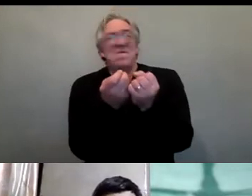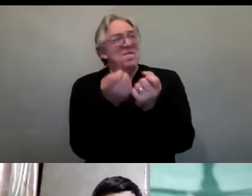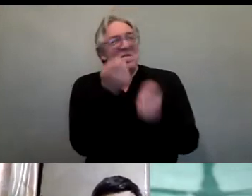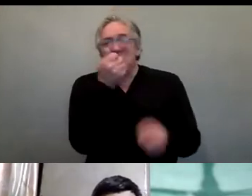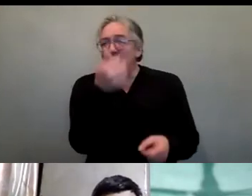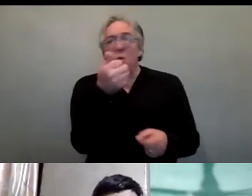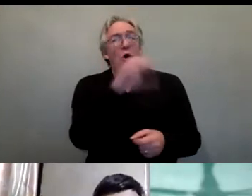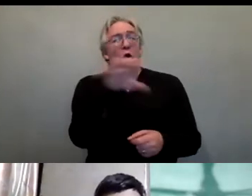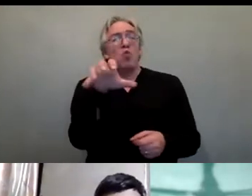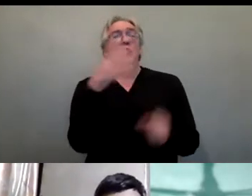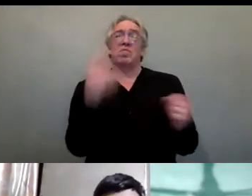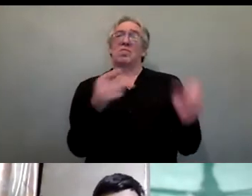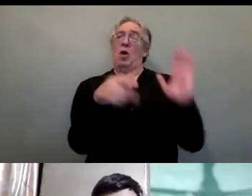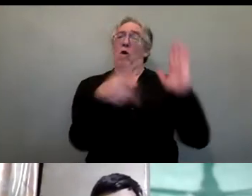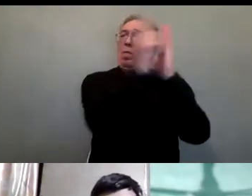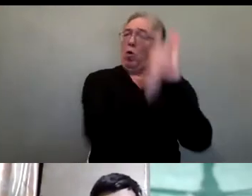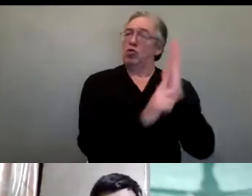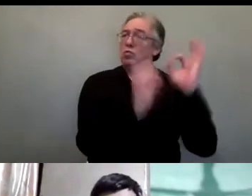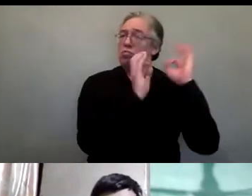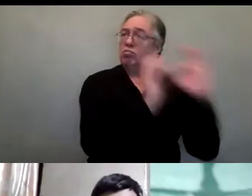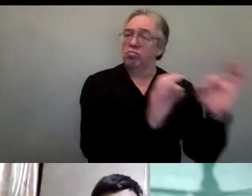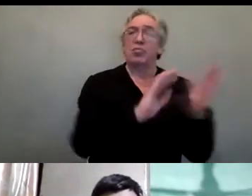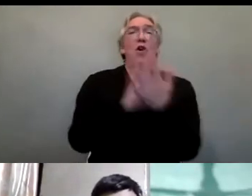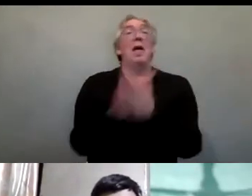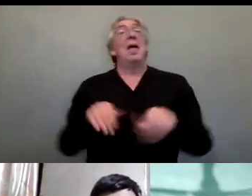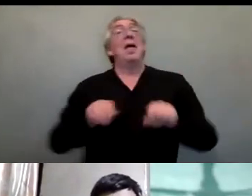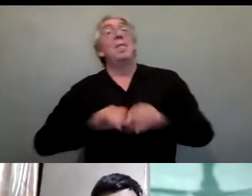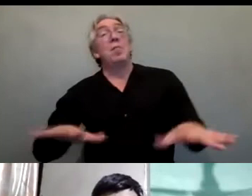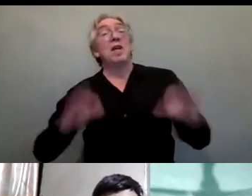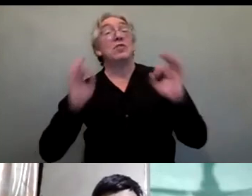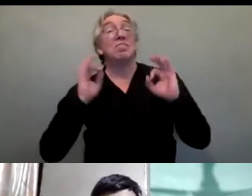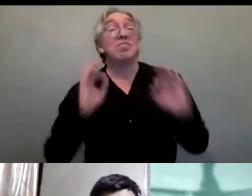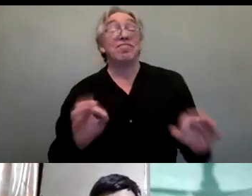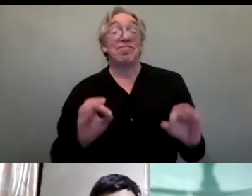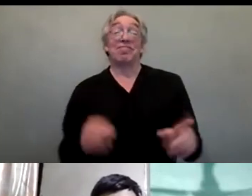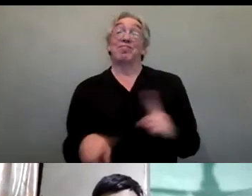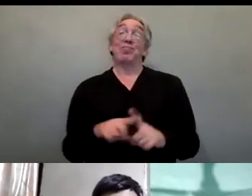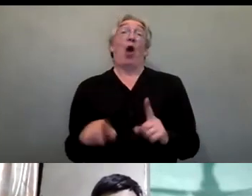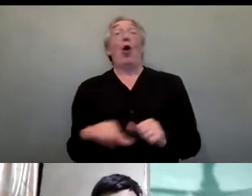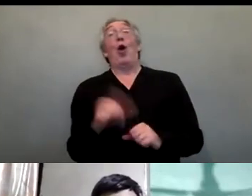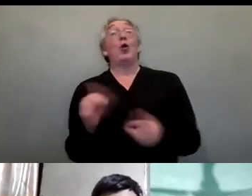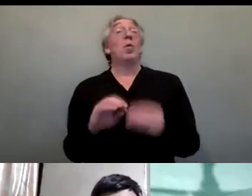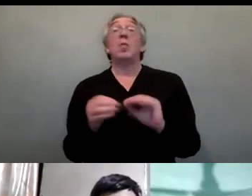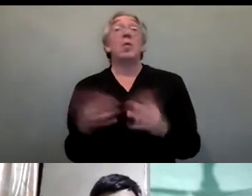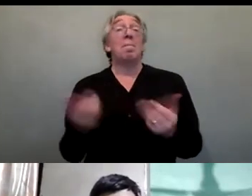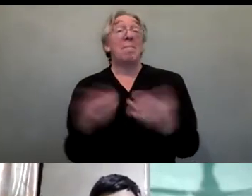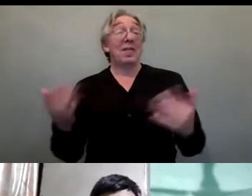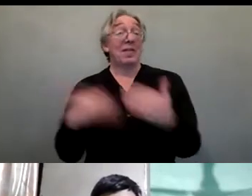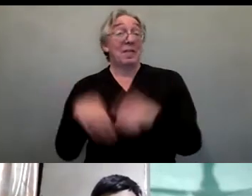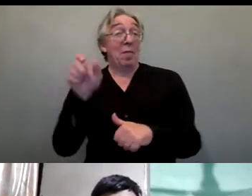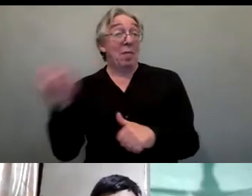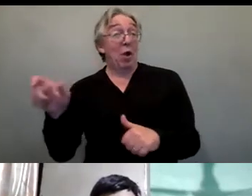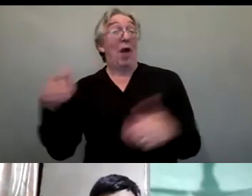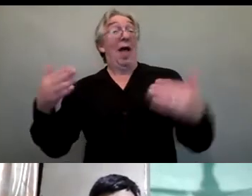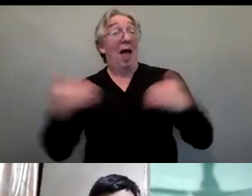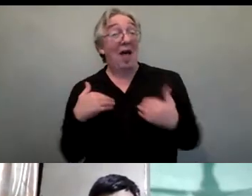of mainstream services and need devices and software to access the information. And there are 3 sectors where